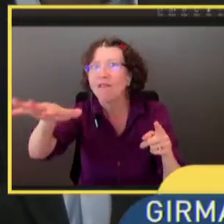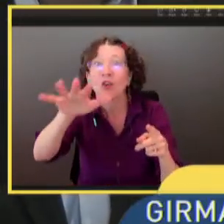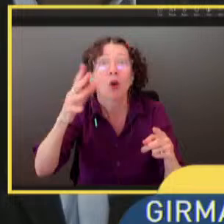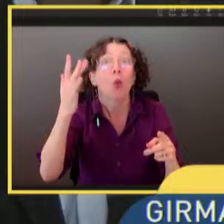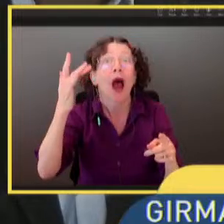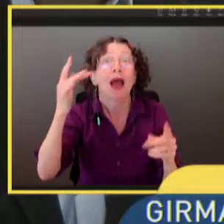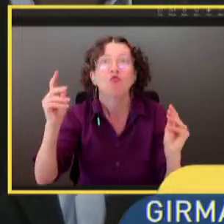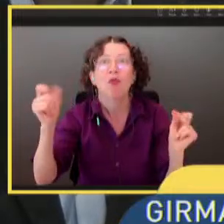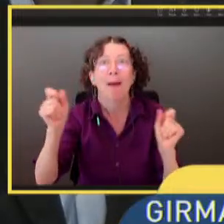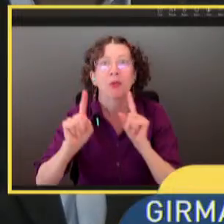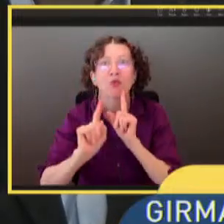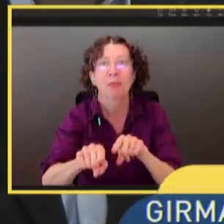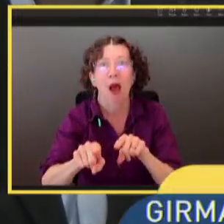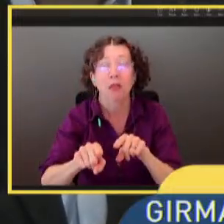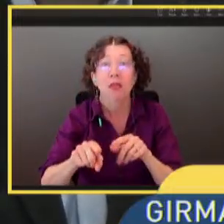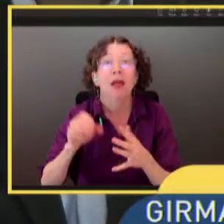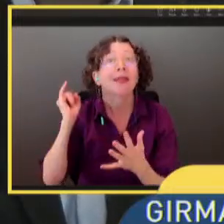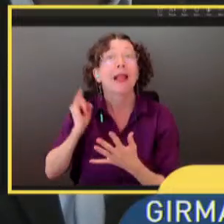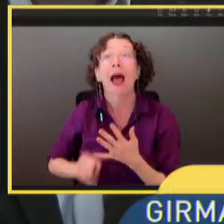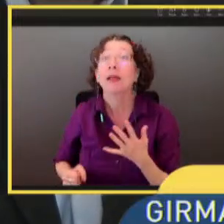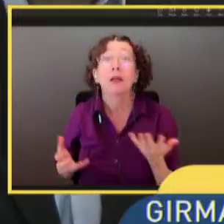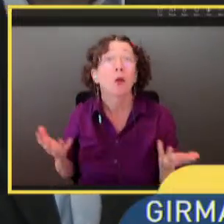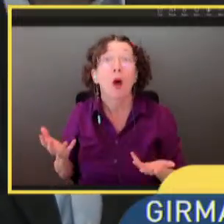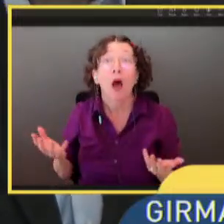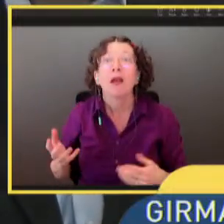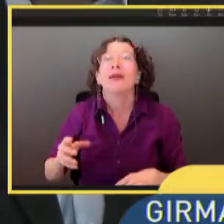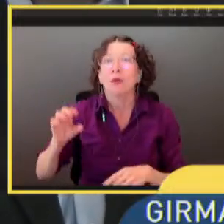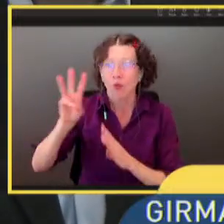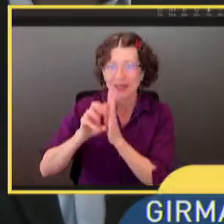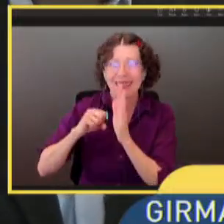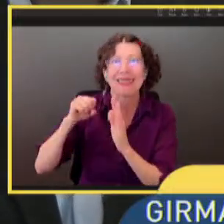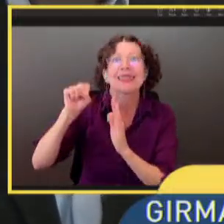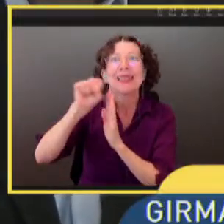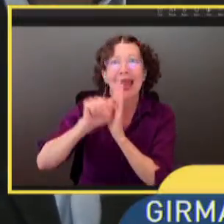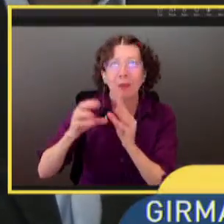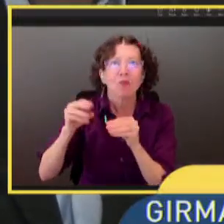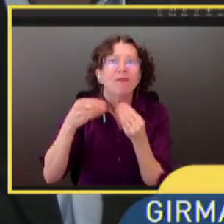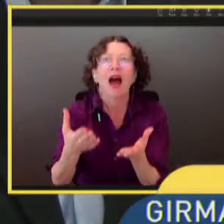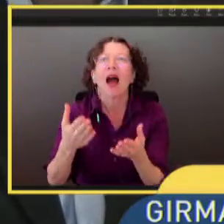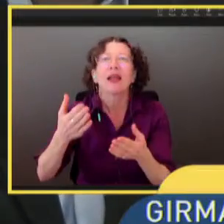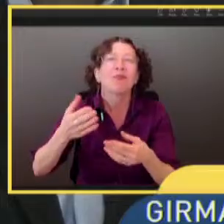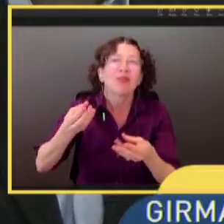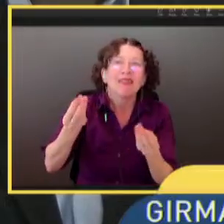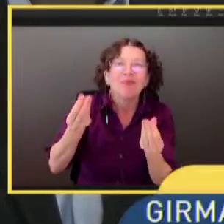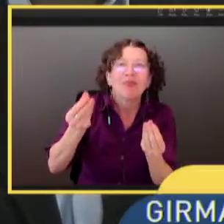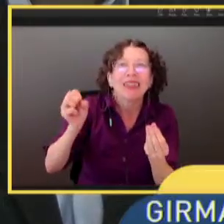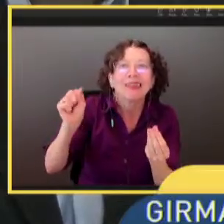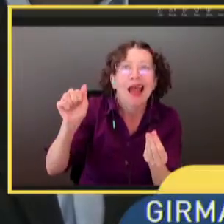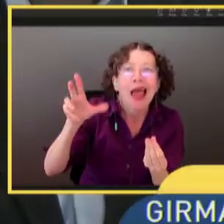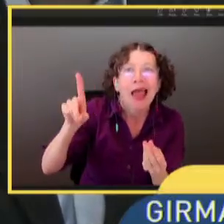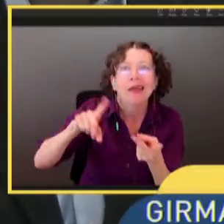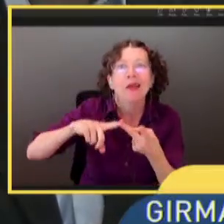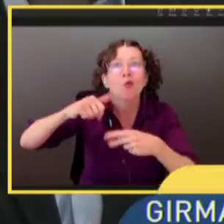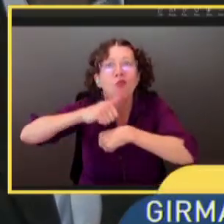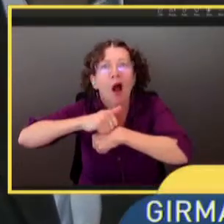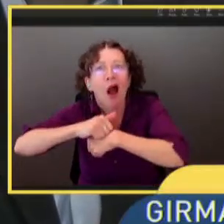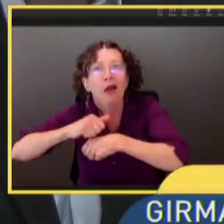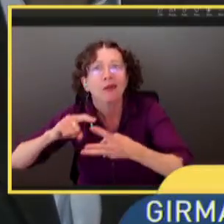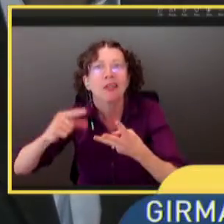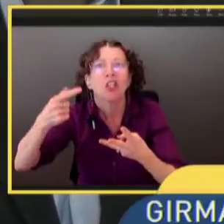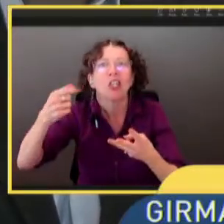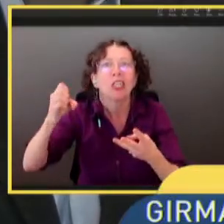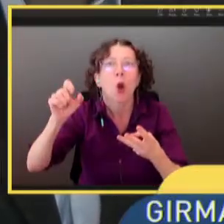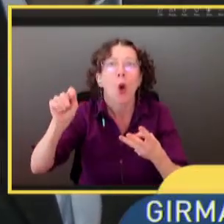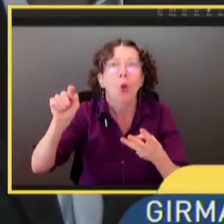Additionally, the state is providing swift water rescue teams to be staged in different locations in South King County to ensure rapid